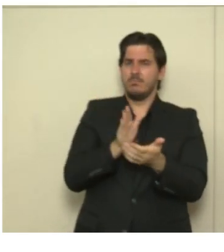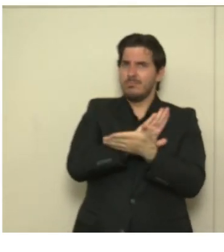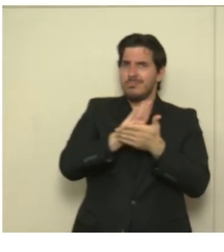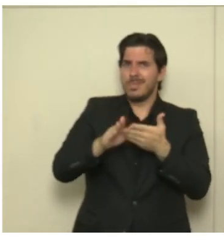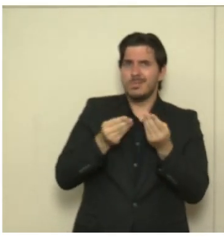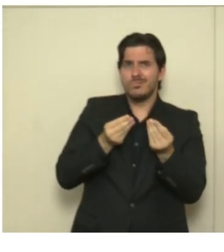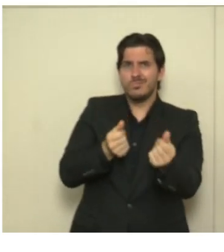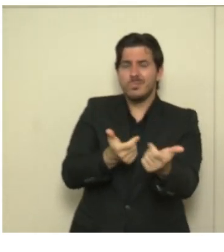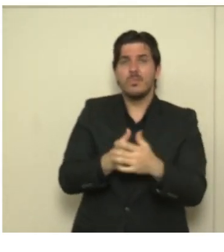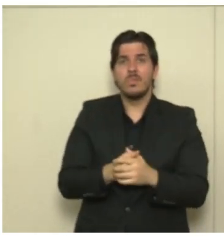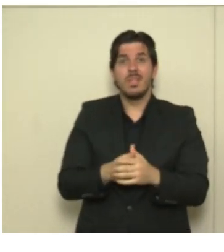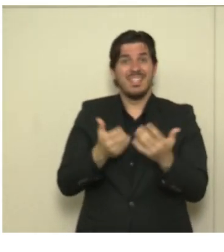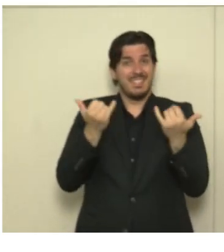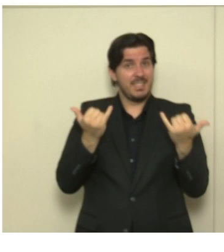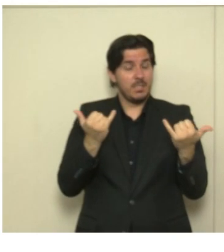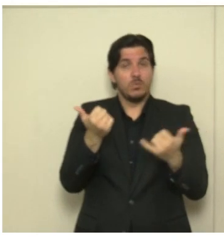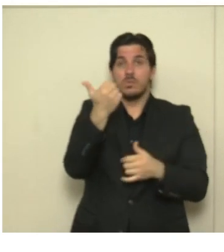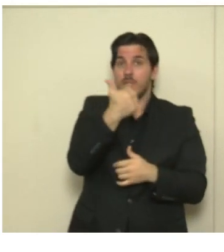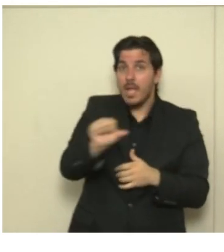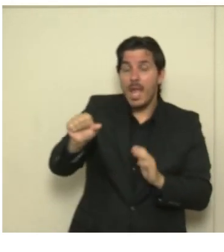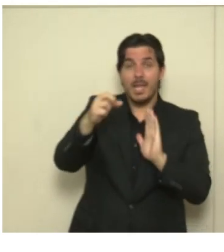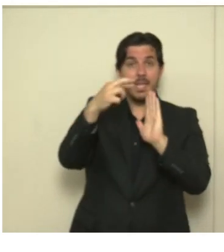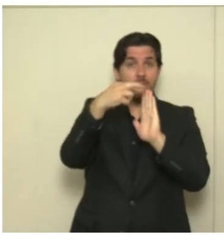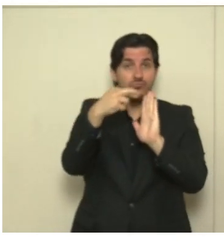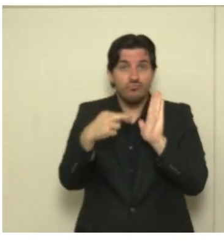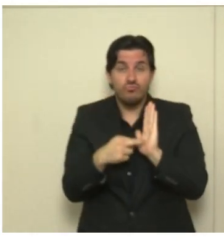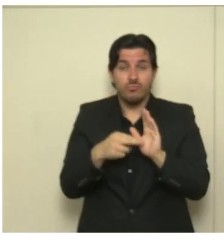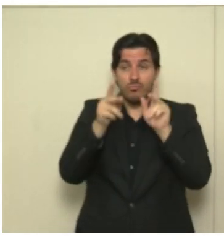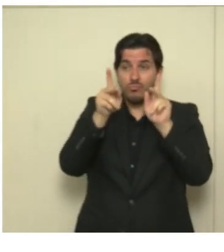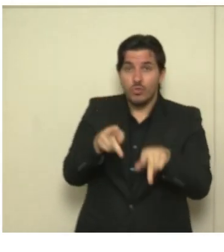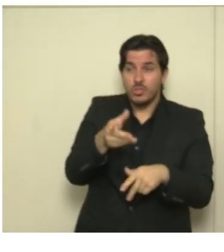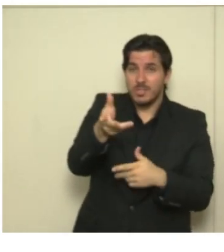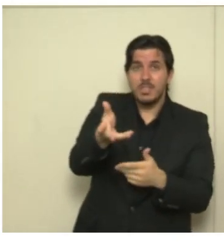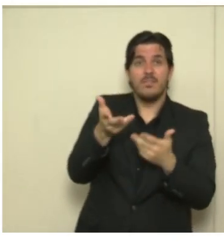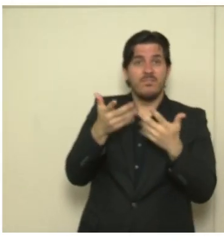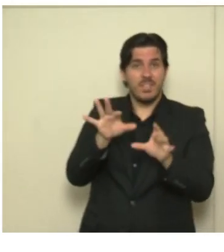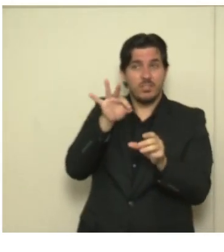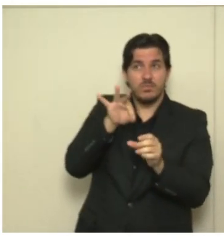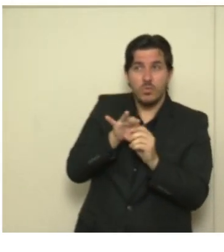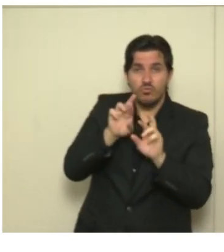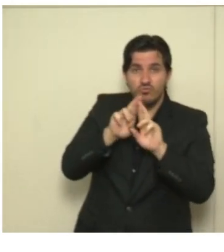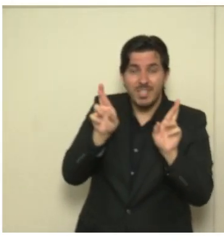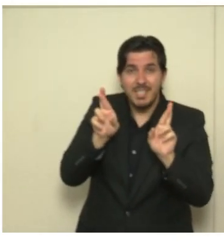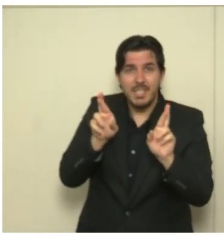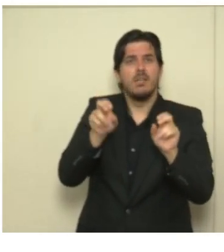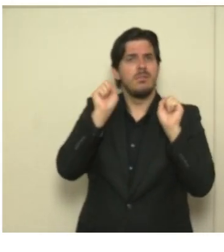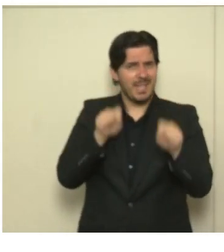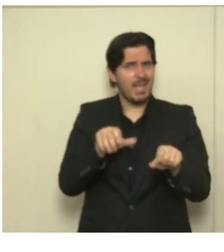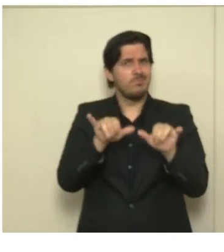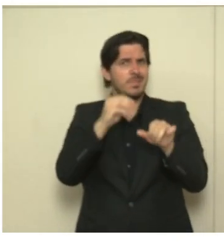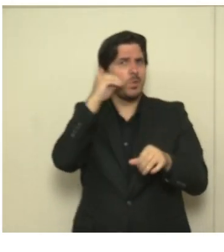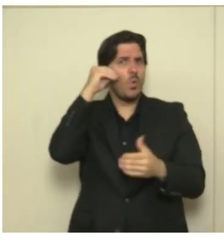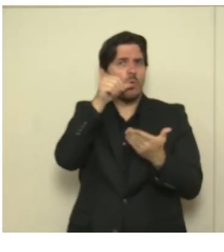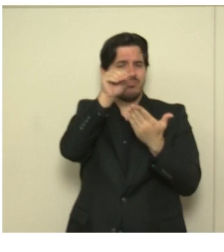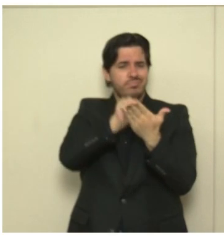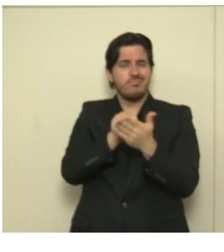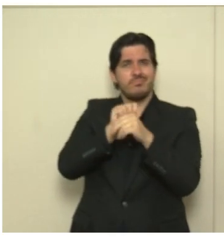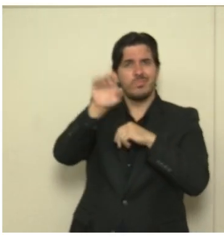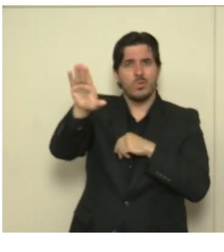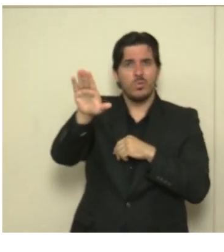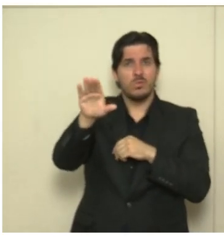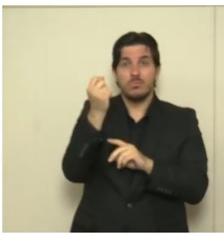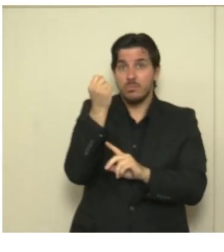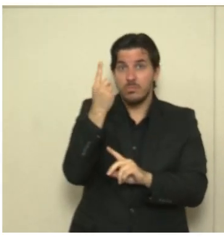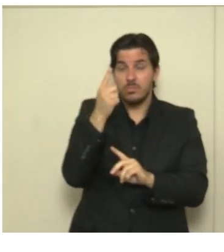any registered voter in New Mexico can vote by absentee ballot. And in-person voting is safe and will be